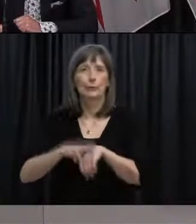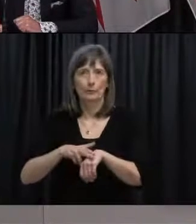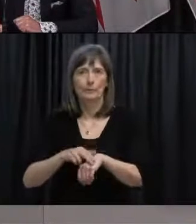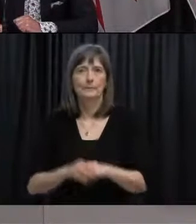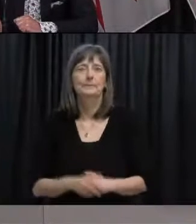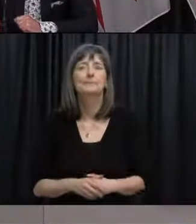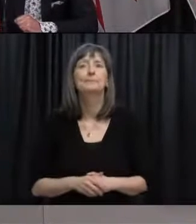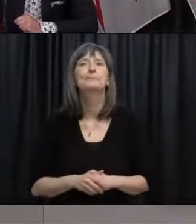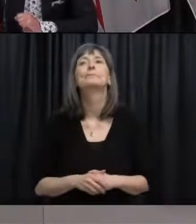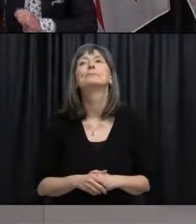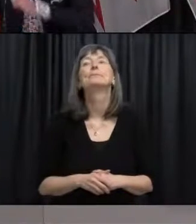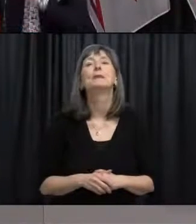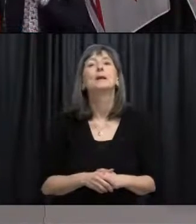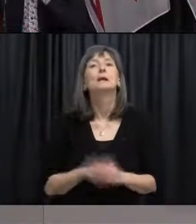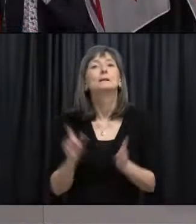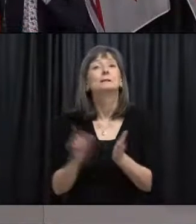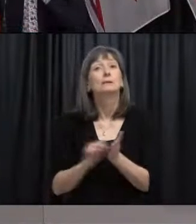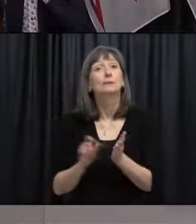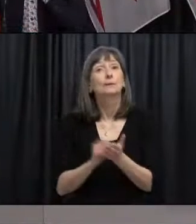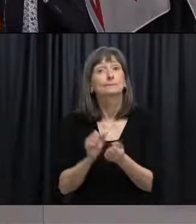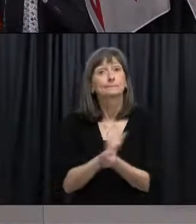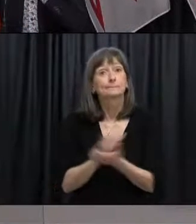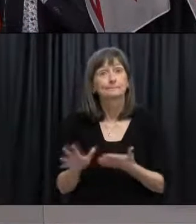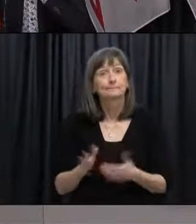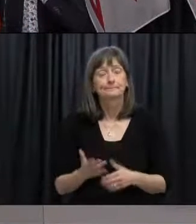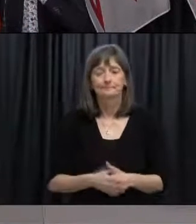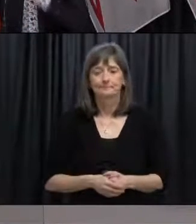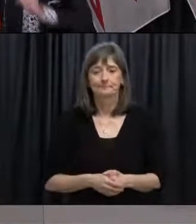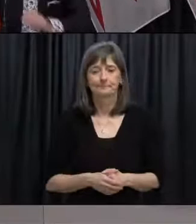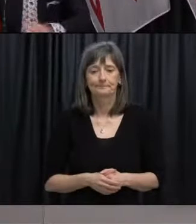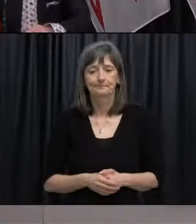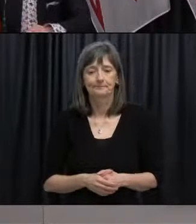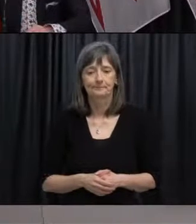Peter Jackson with the Telegram, do you have a final question?